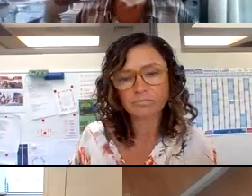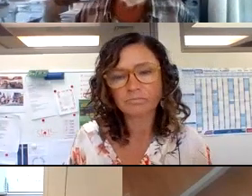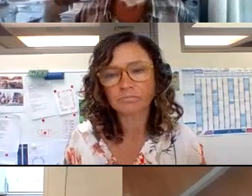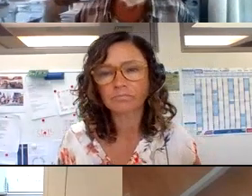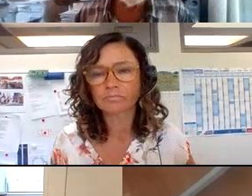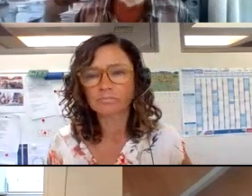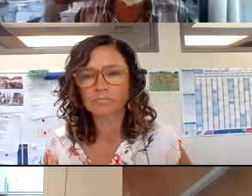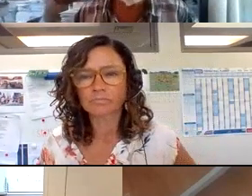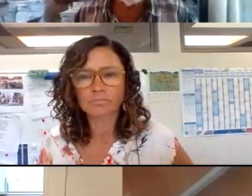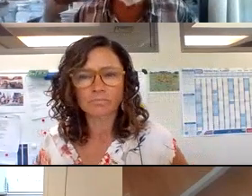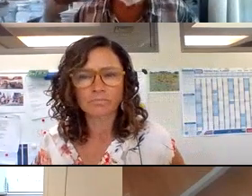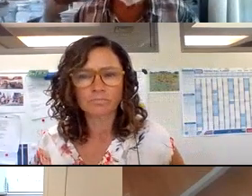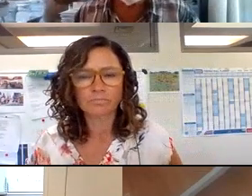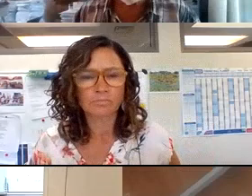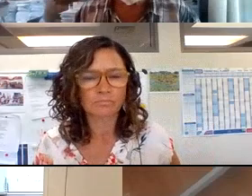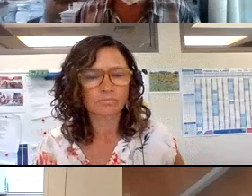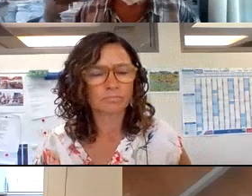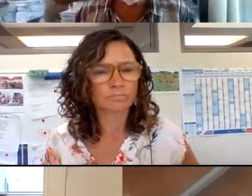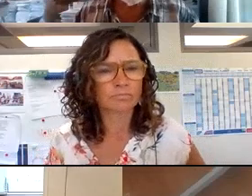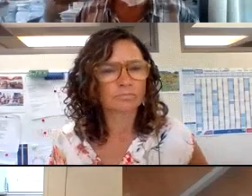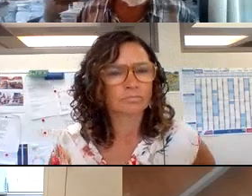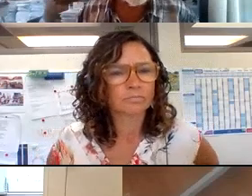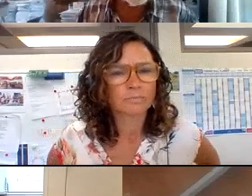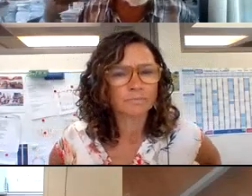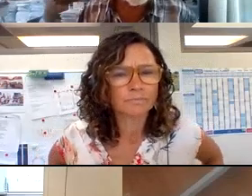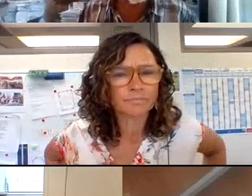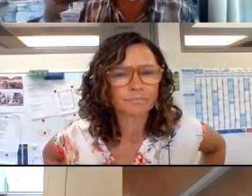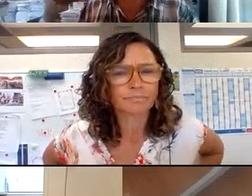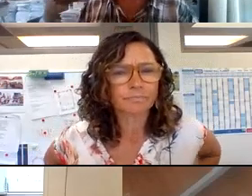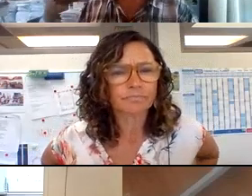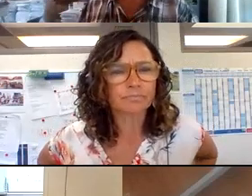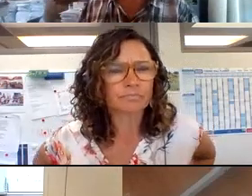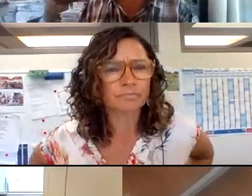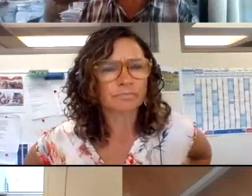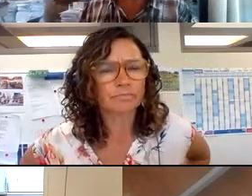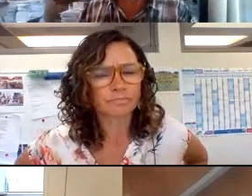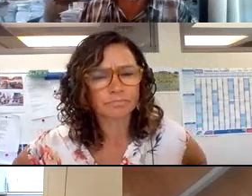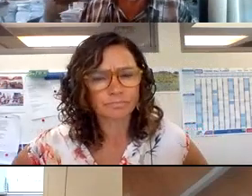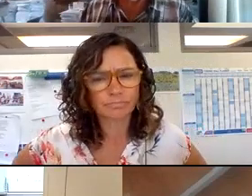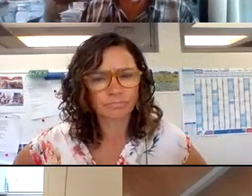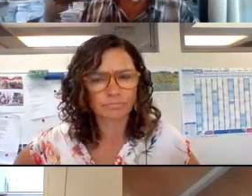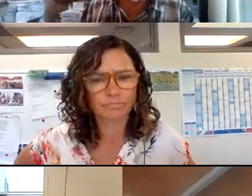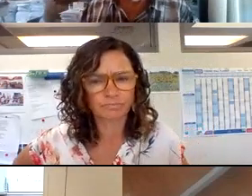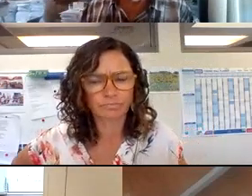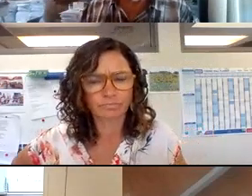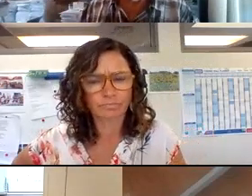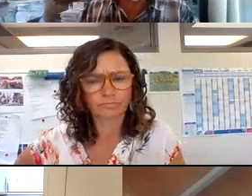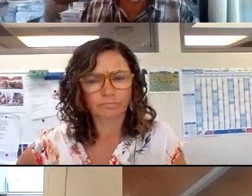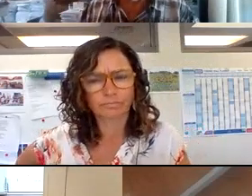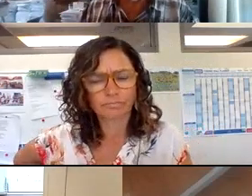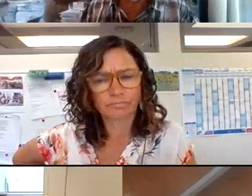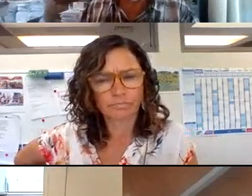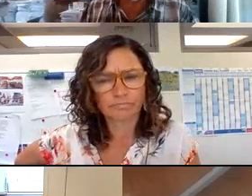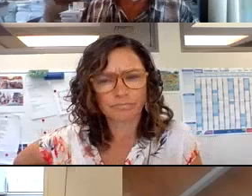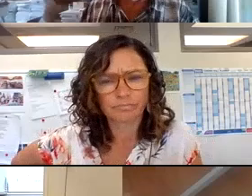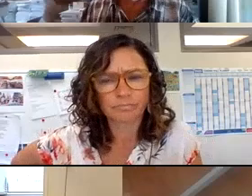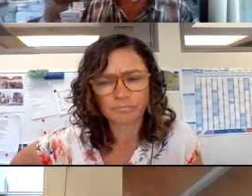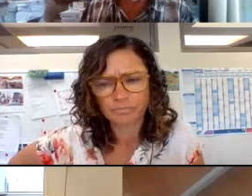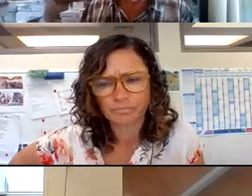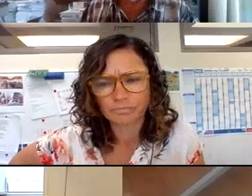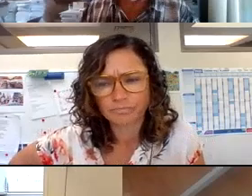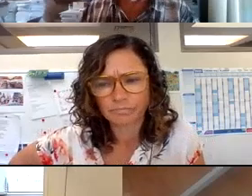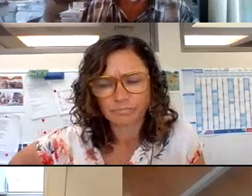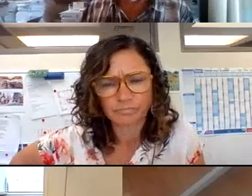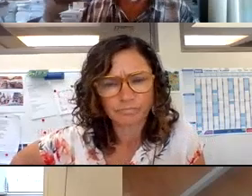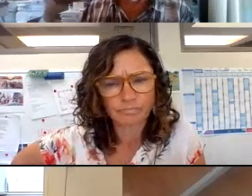out at nighttime after sunset. That's the only way to get an idea of numbers of beds in a